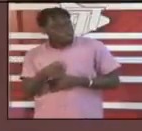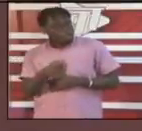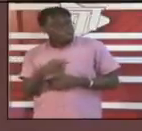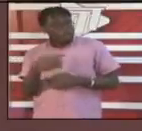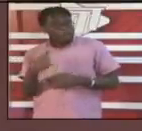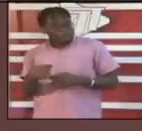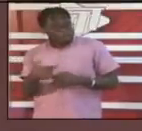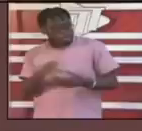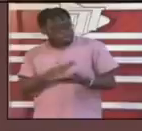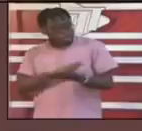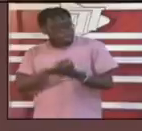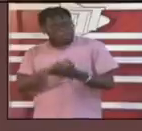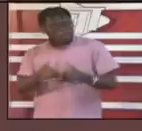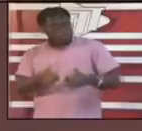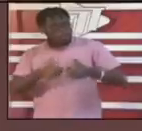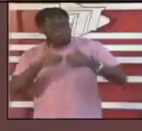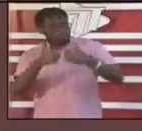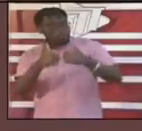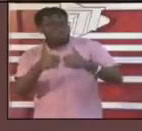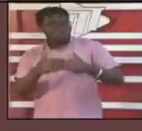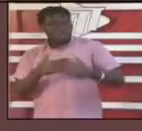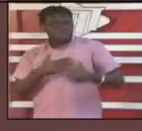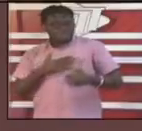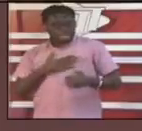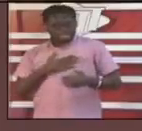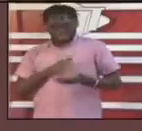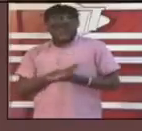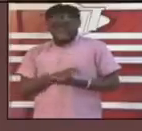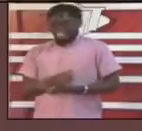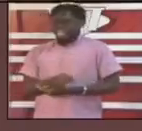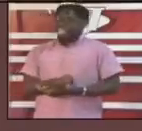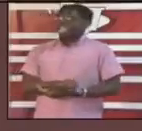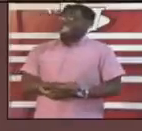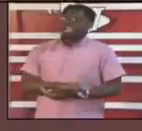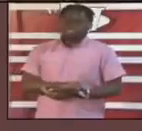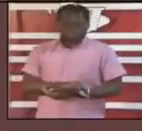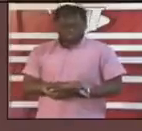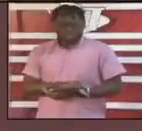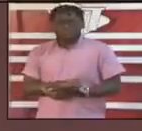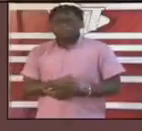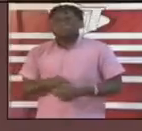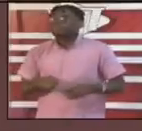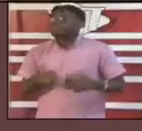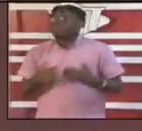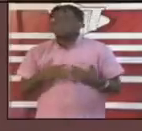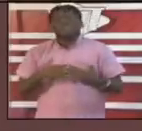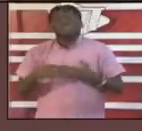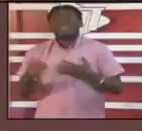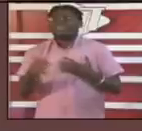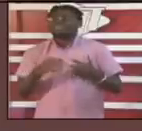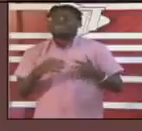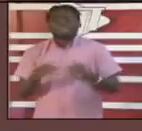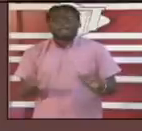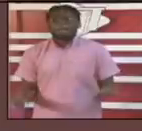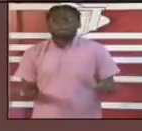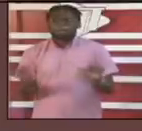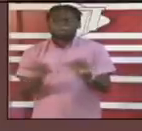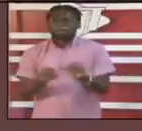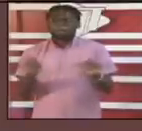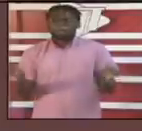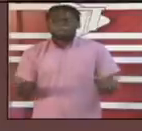parents, whatever school your child is placed in will require the partnership of